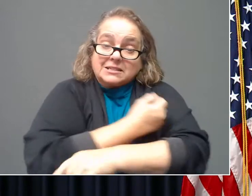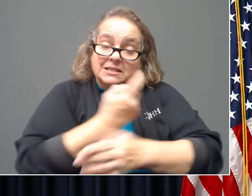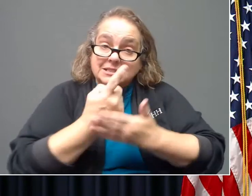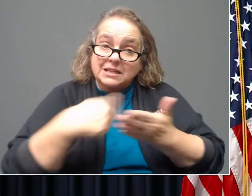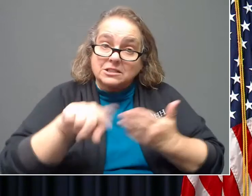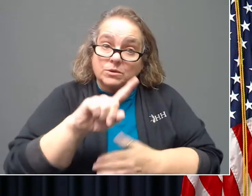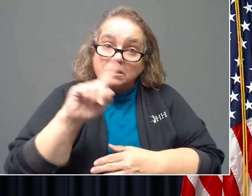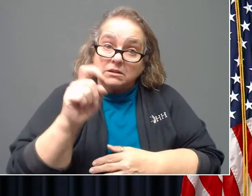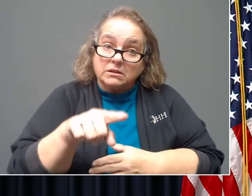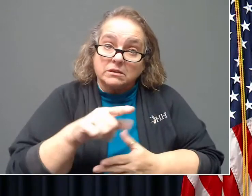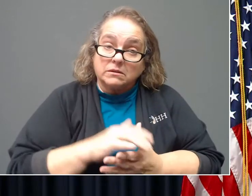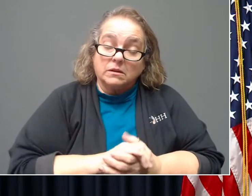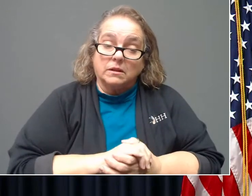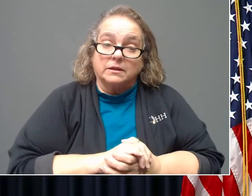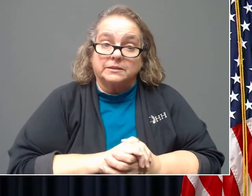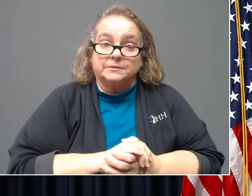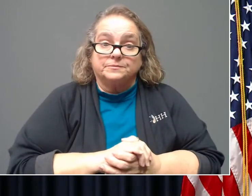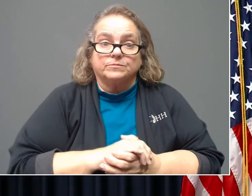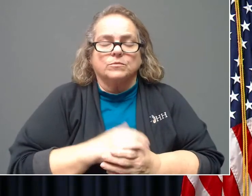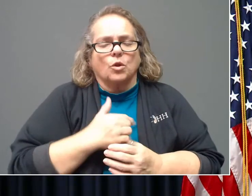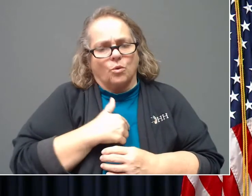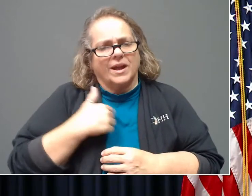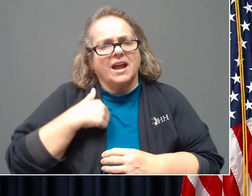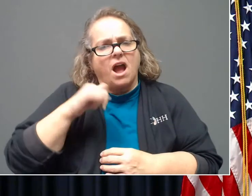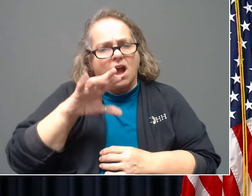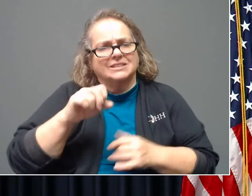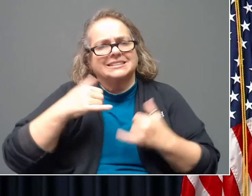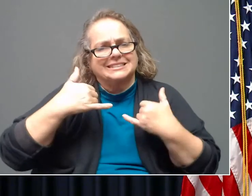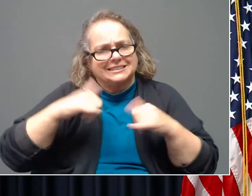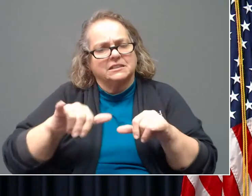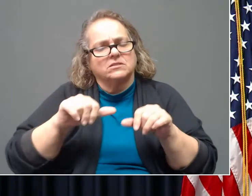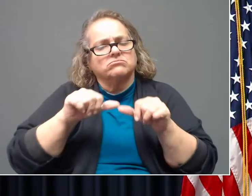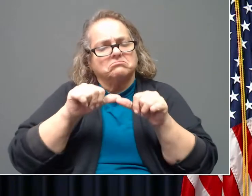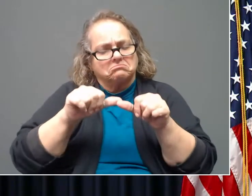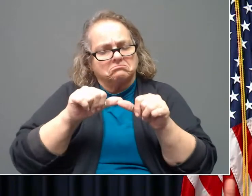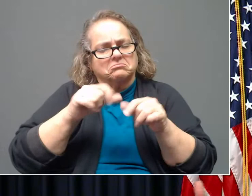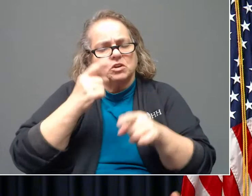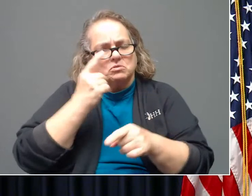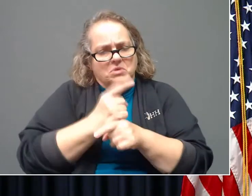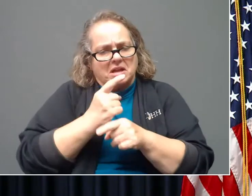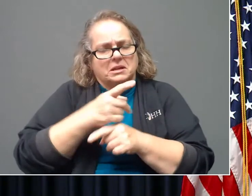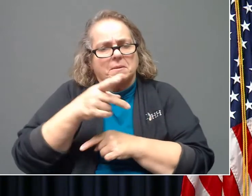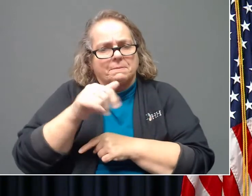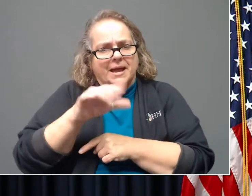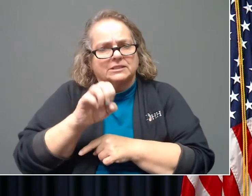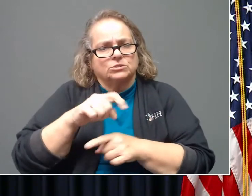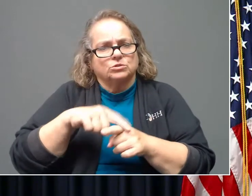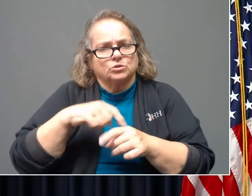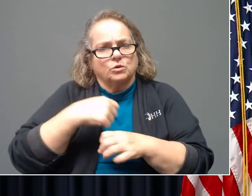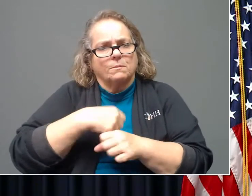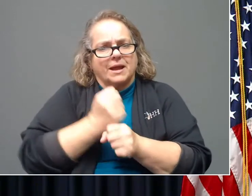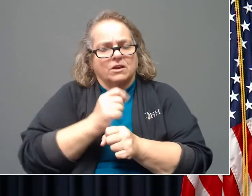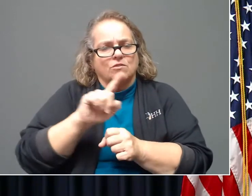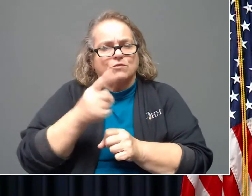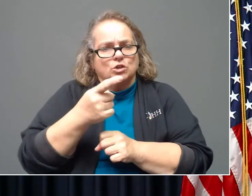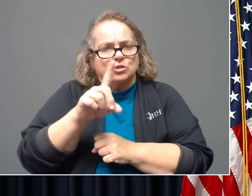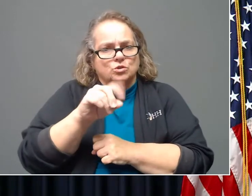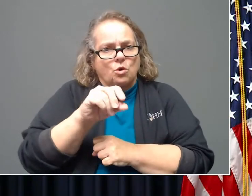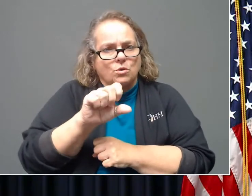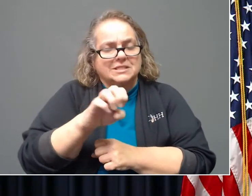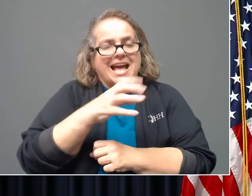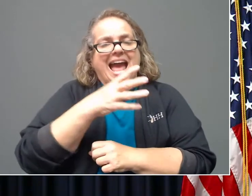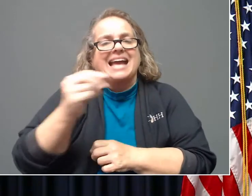So we're still on pace to be able to vaccinate people with their first dose and still get second doses into